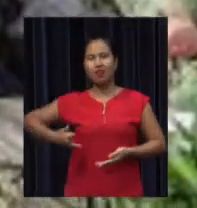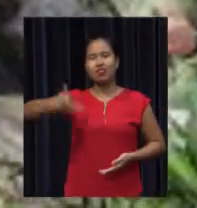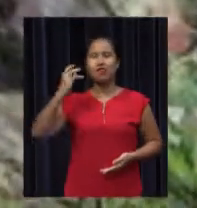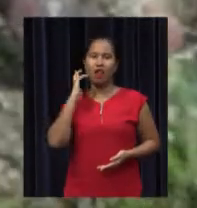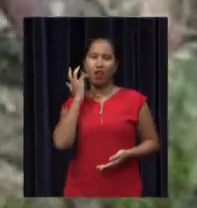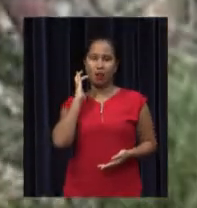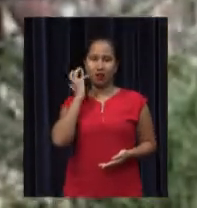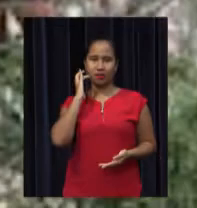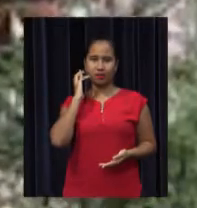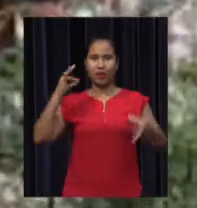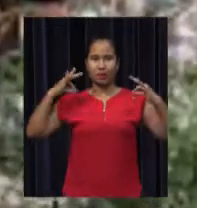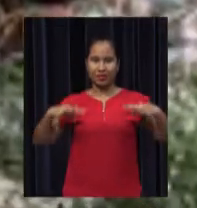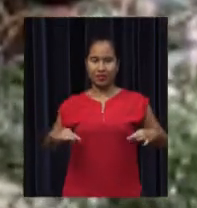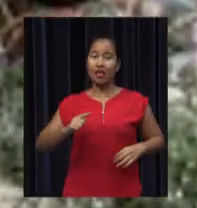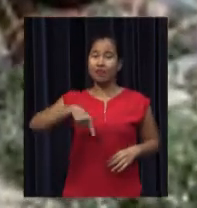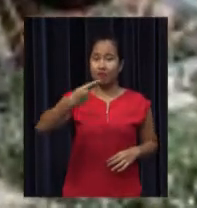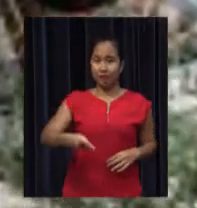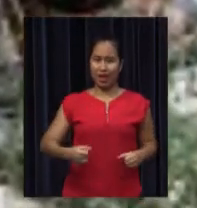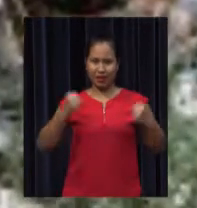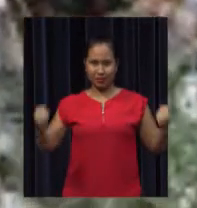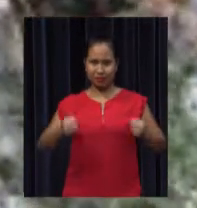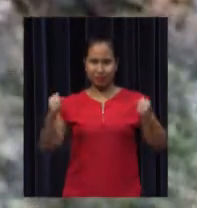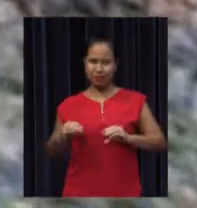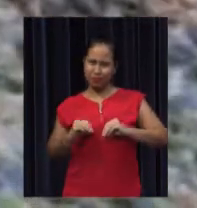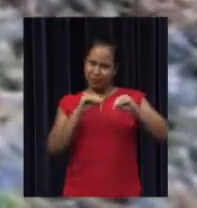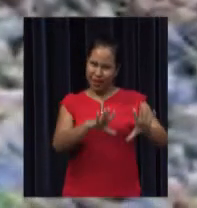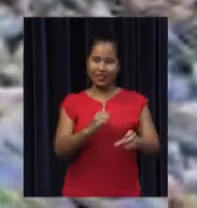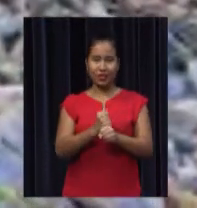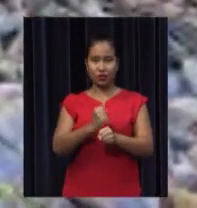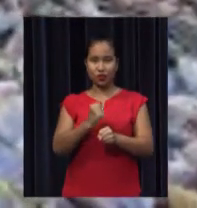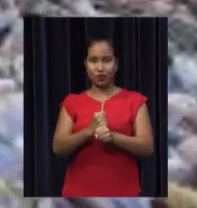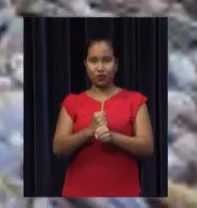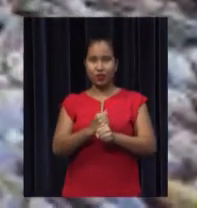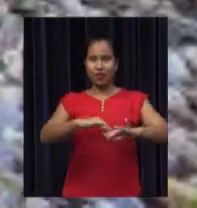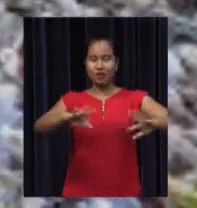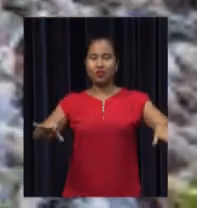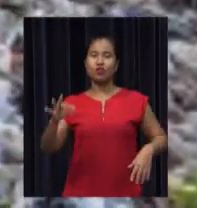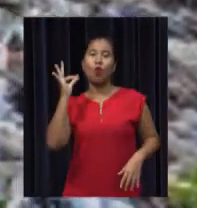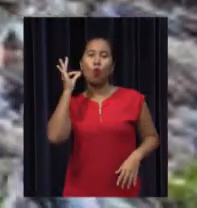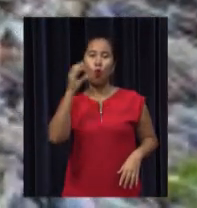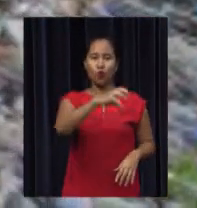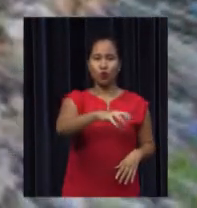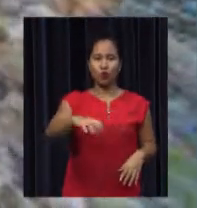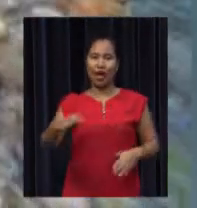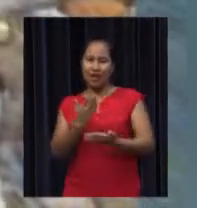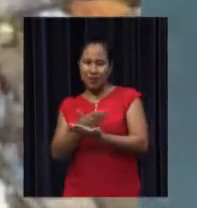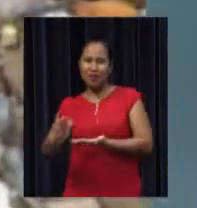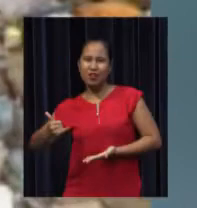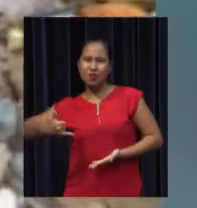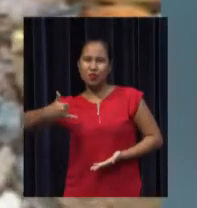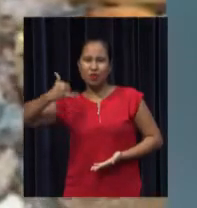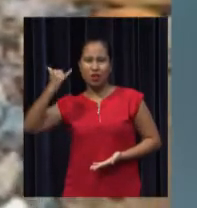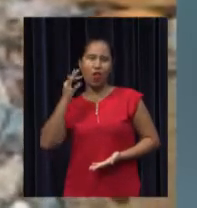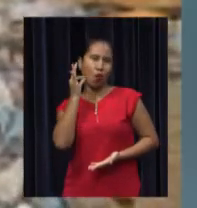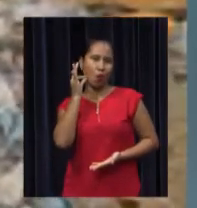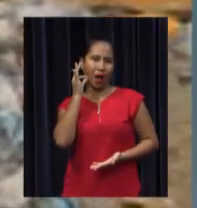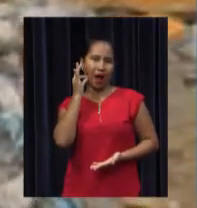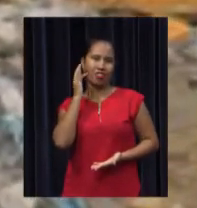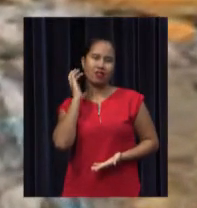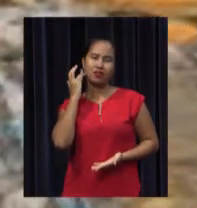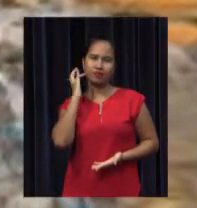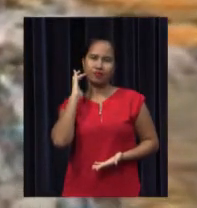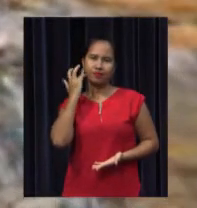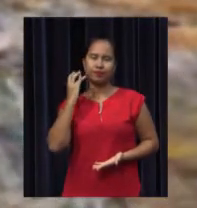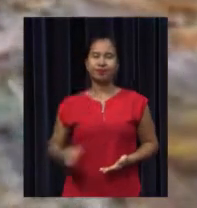water. The ministry is also working on taking measures to get rid of excessive water in the various residential